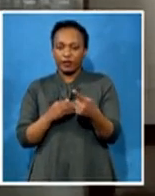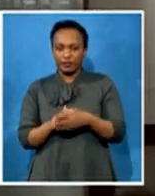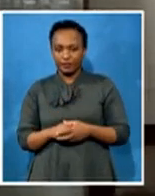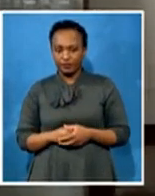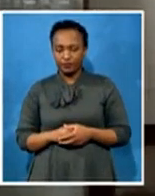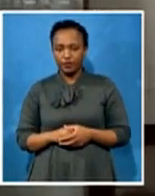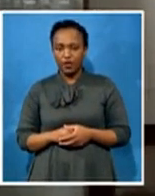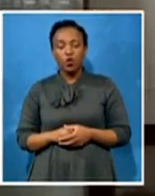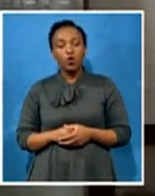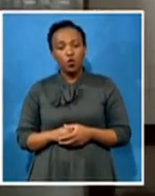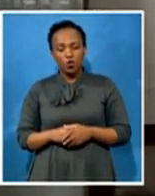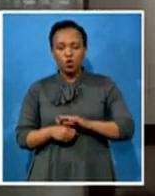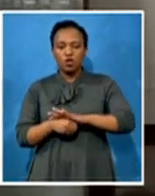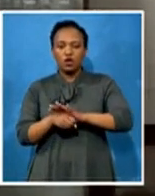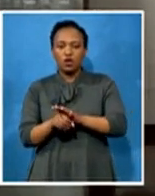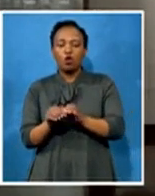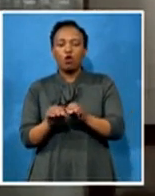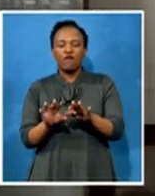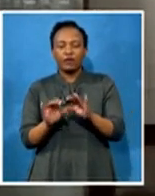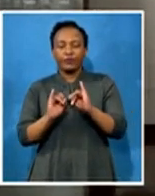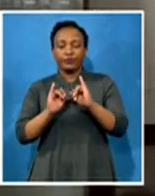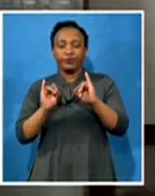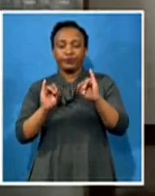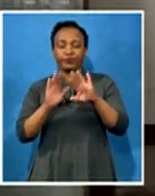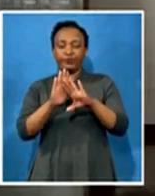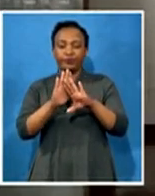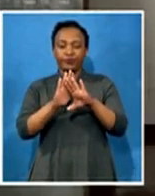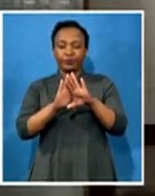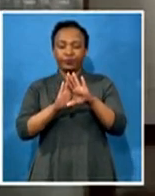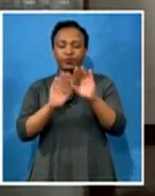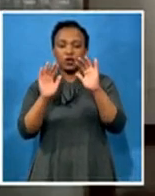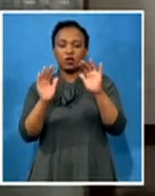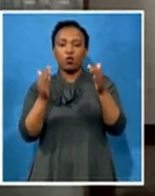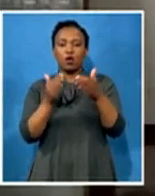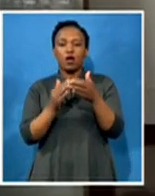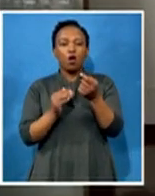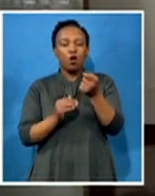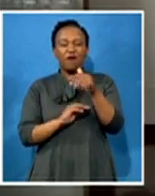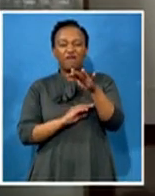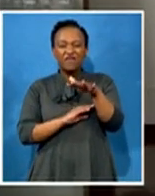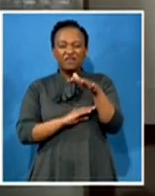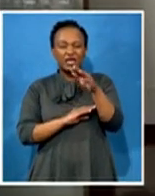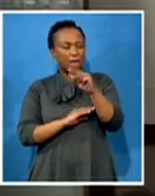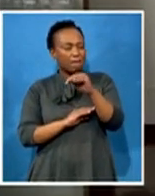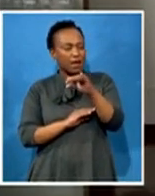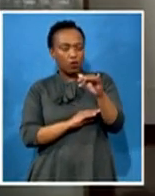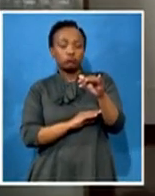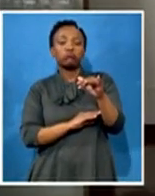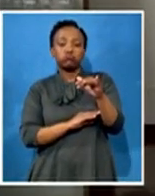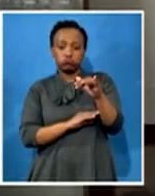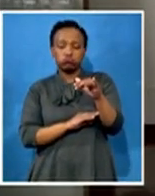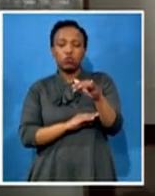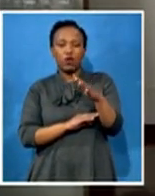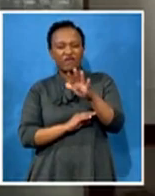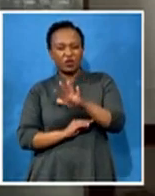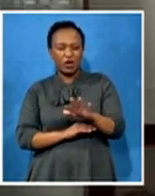We've just gone through the 15 million barrier. We've estimated around 8% of those are